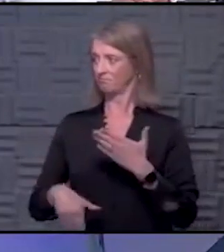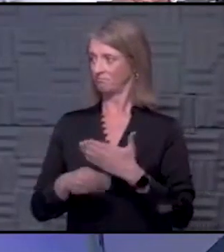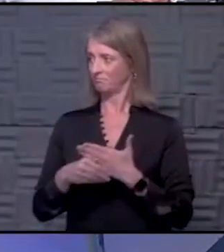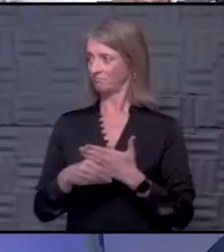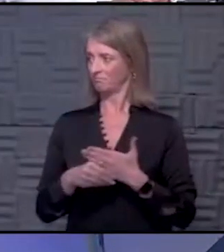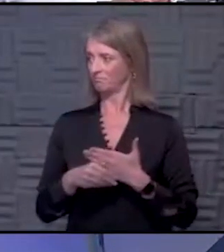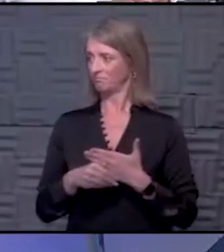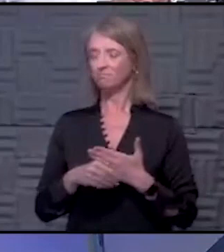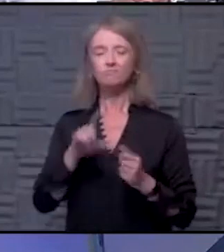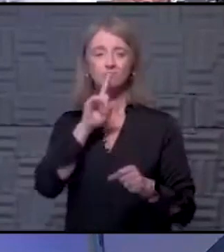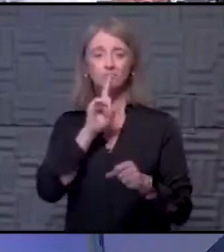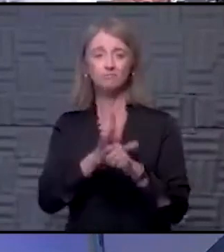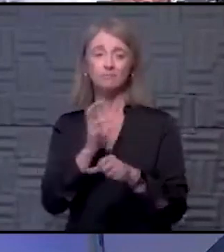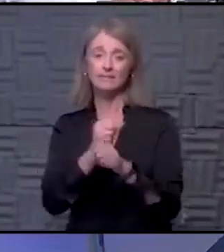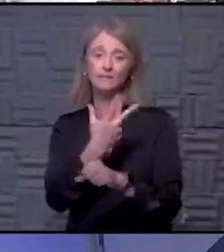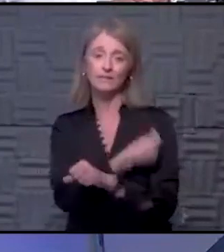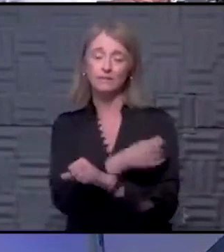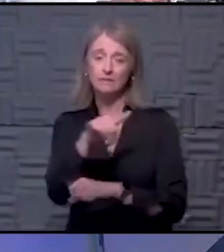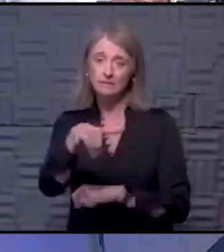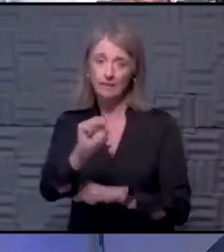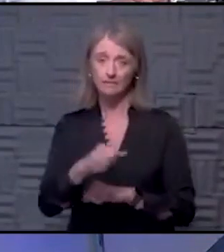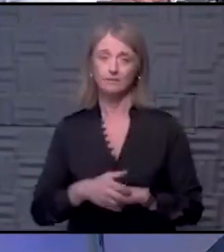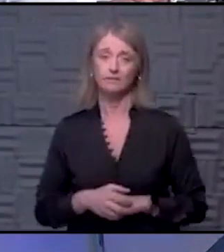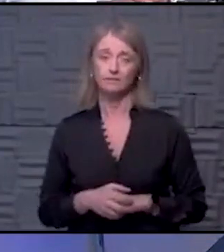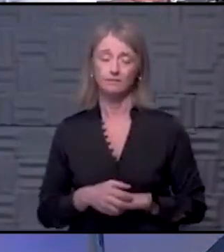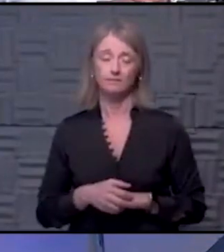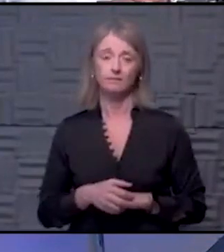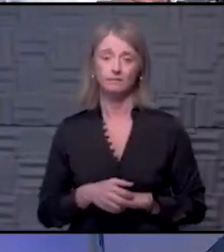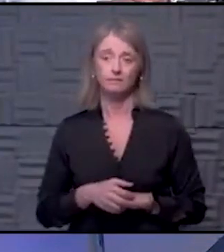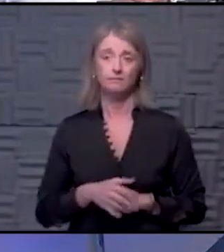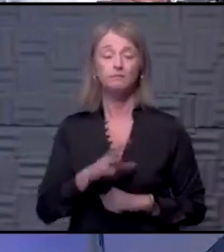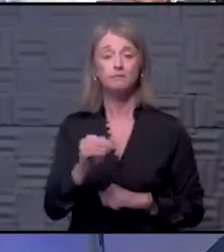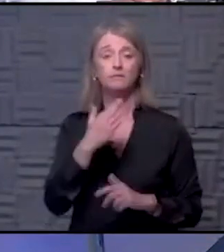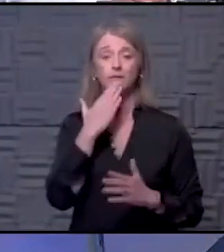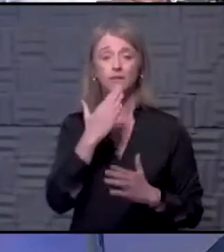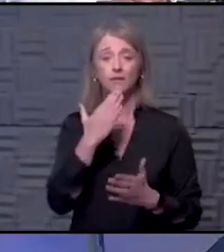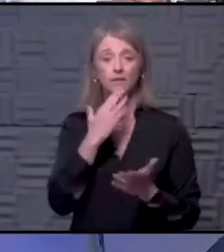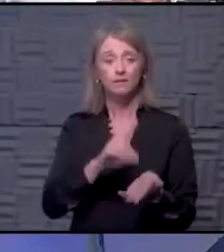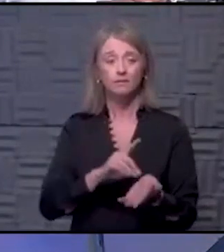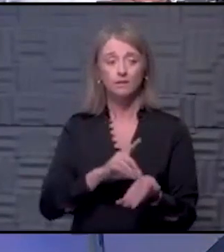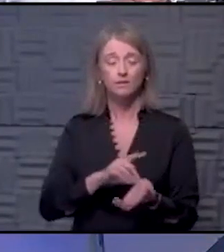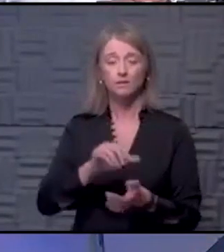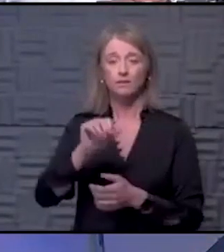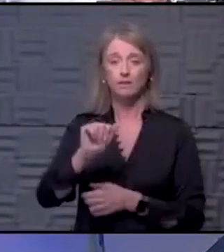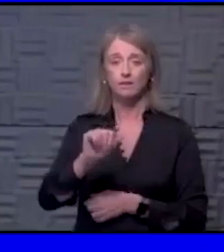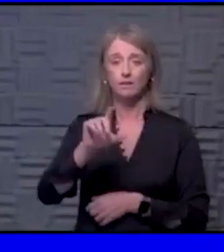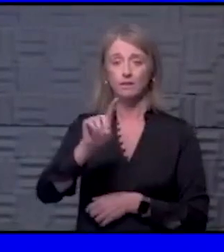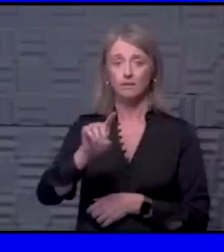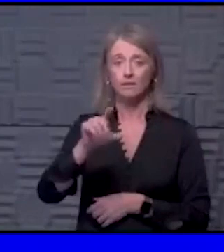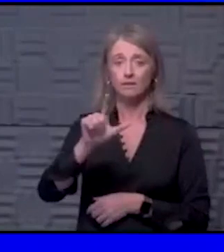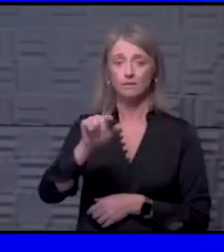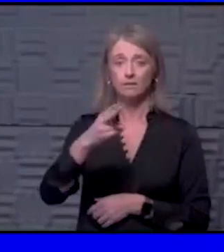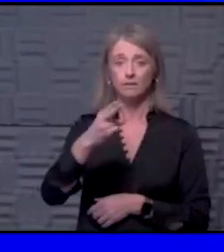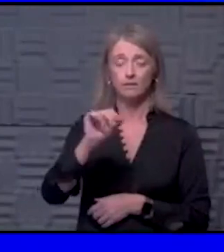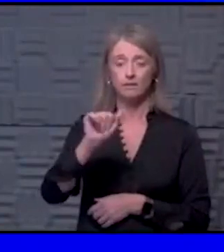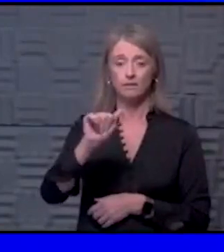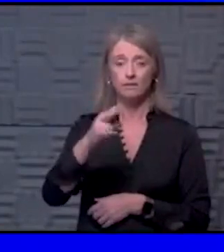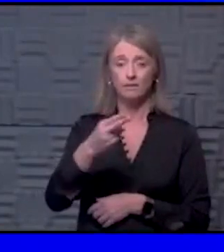It absolutely get your vaccine. Yeah, and I would just like to thank Dr. Abdullah today and the CAR